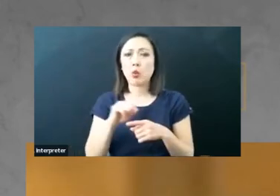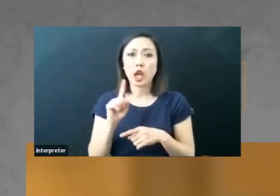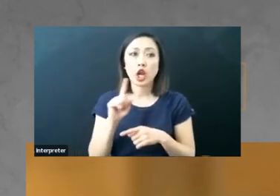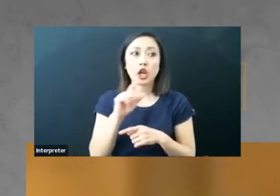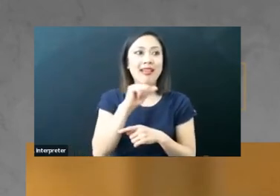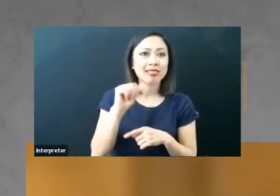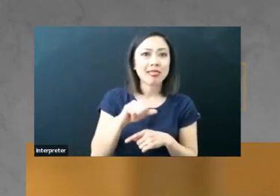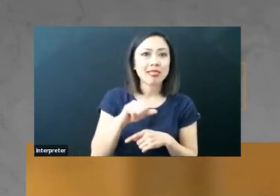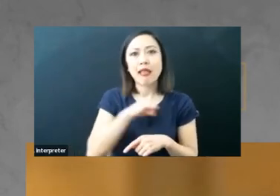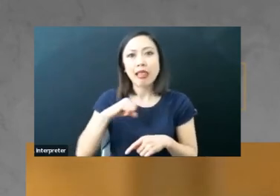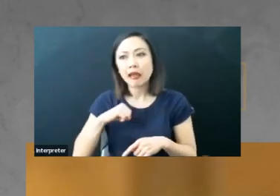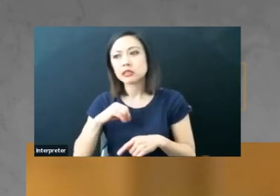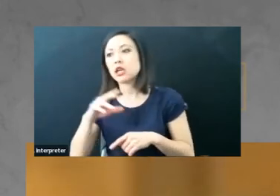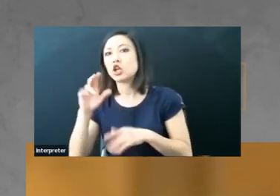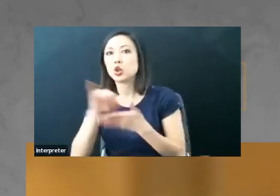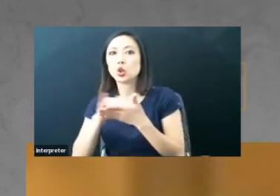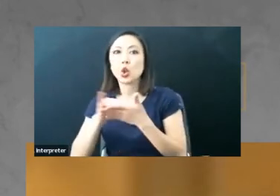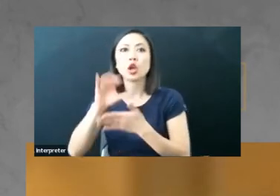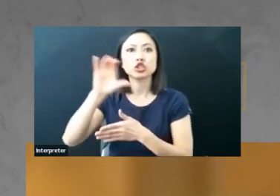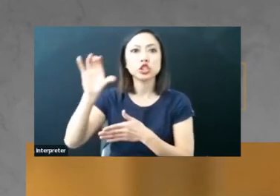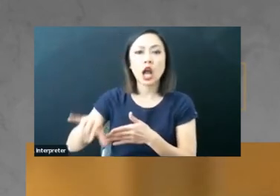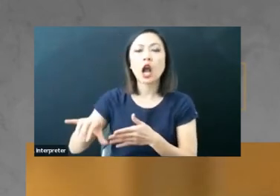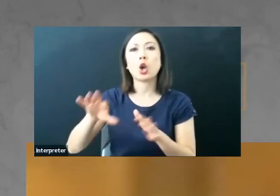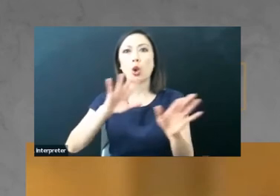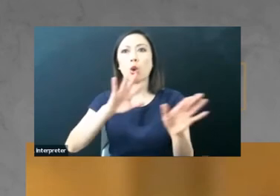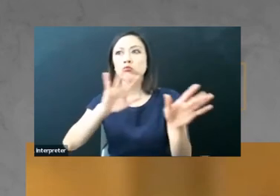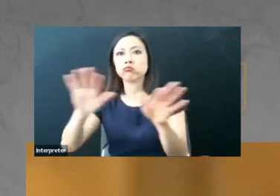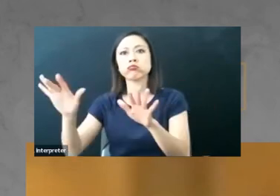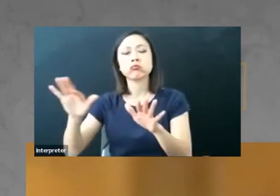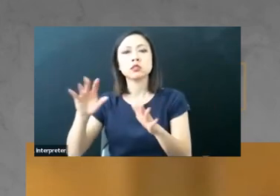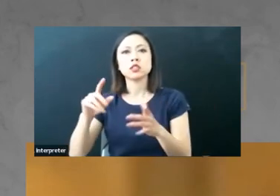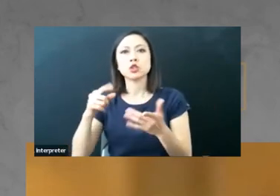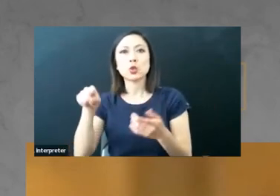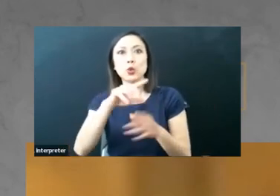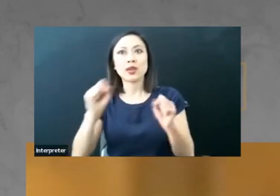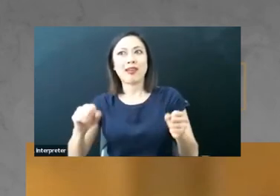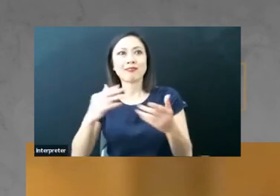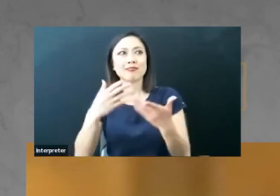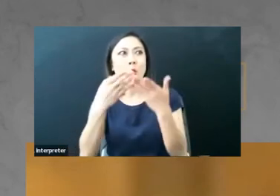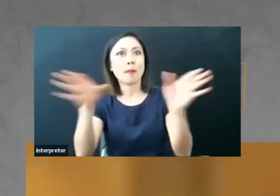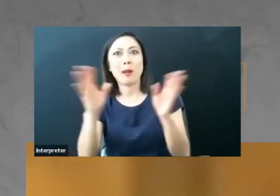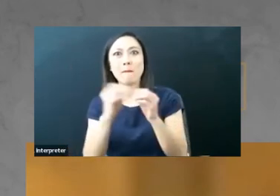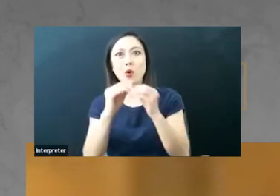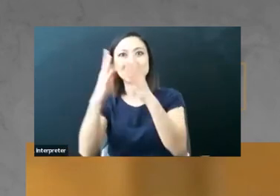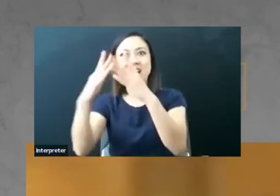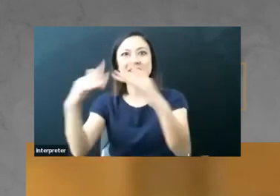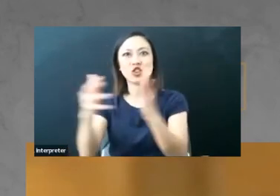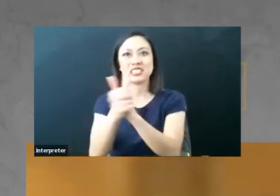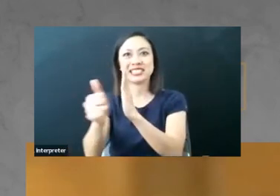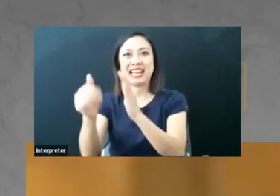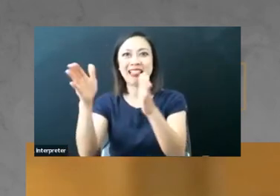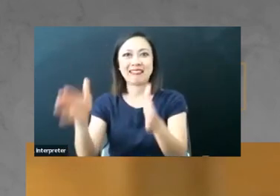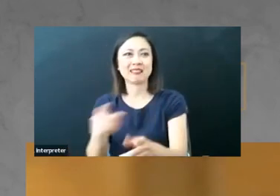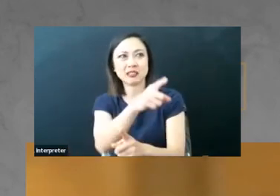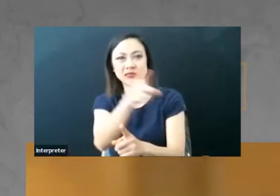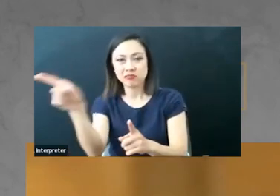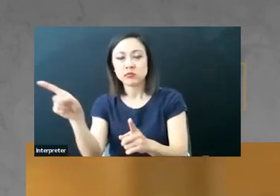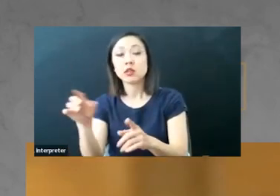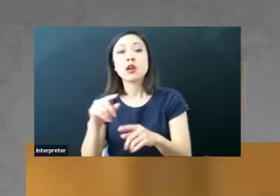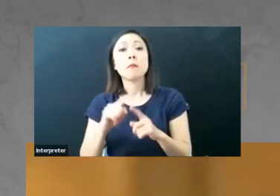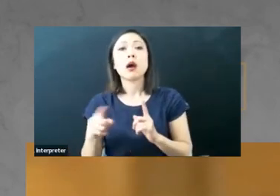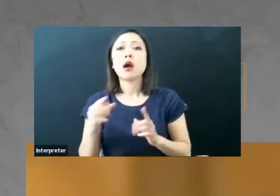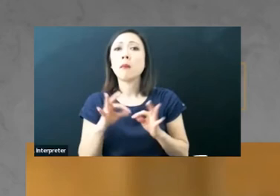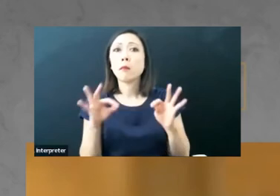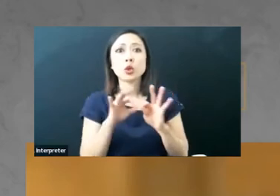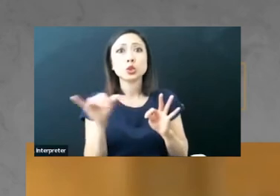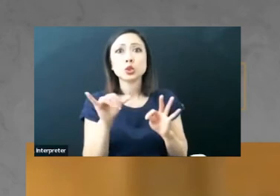you can get more talent, which is really exciting. But to your point, the heart of your point is, okay, but you're not together every day. Like, I grew up